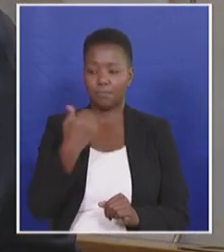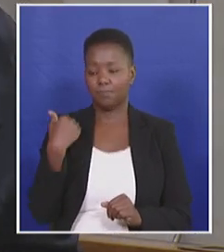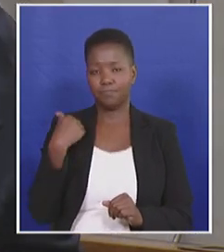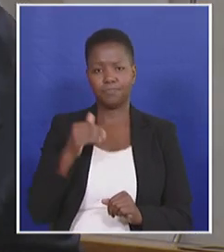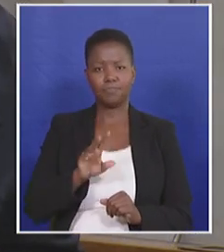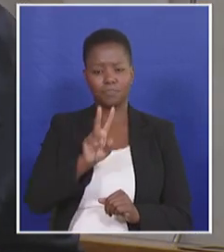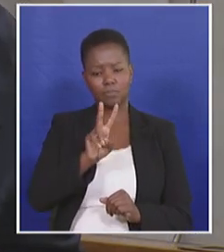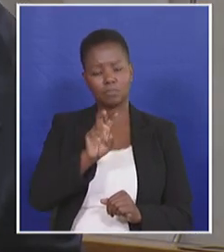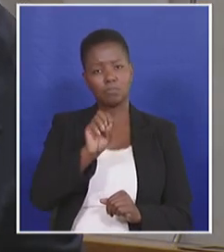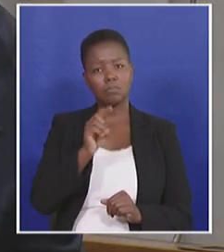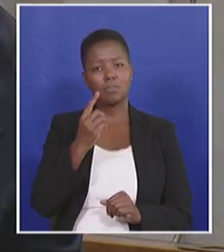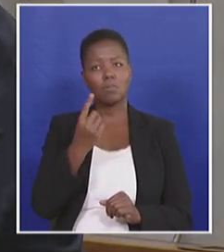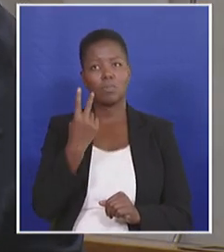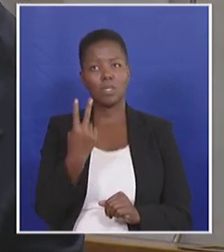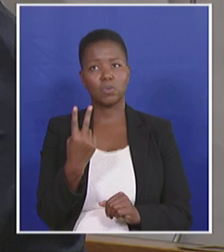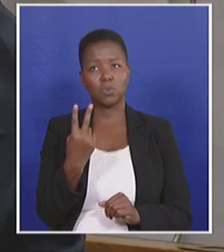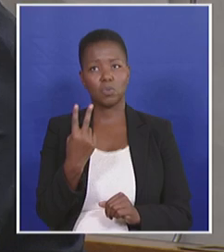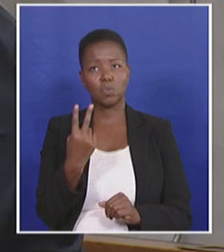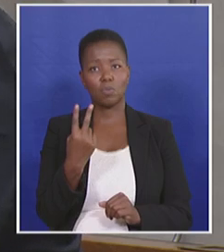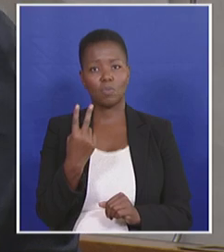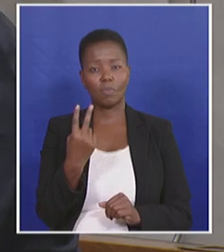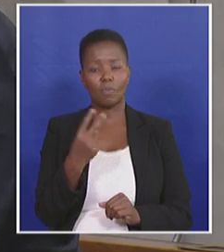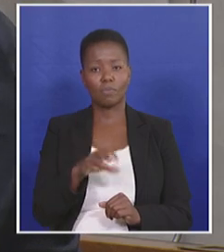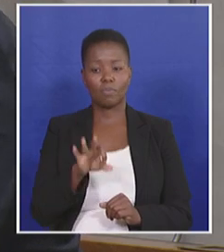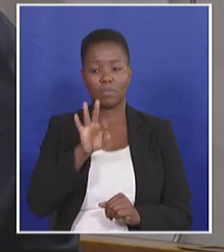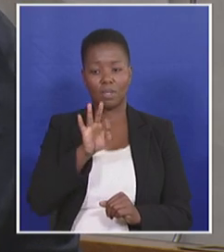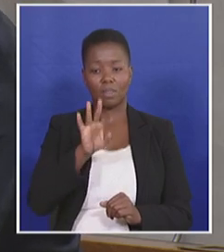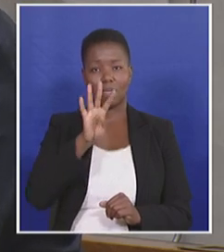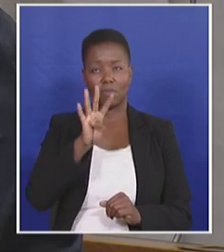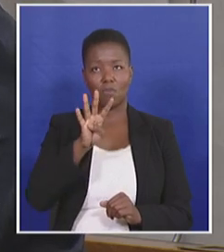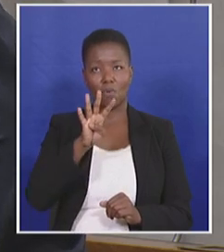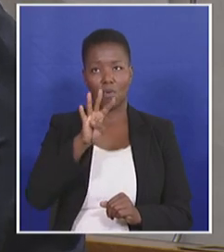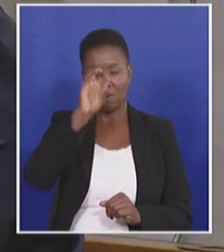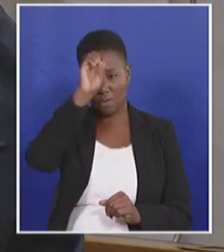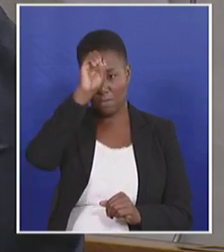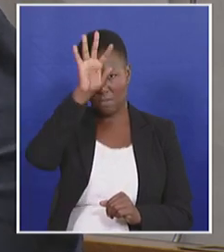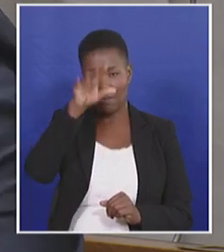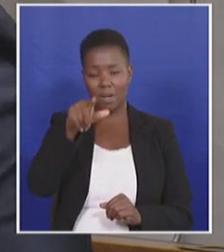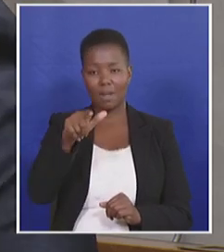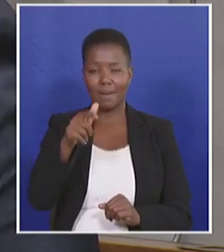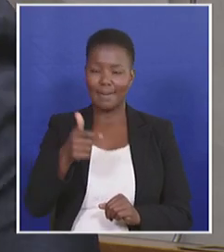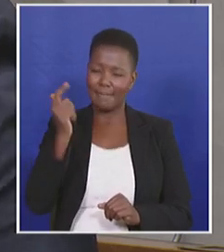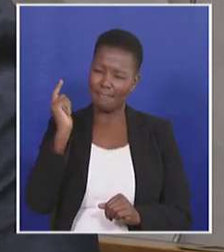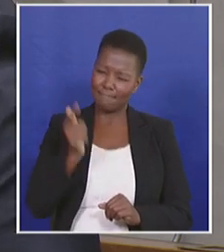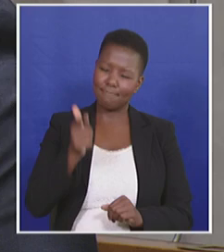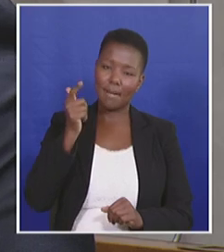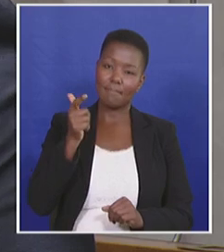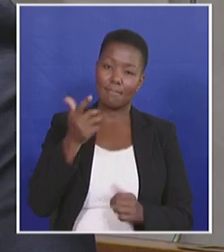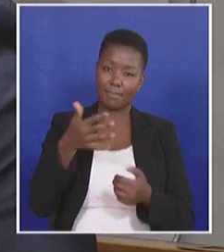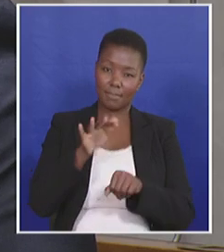2012, 34 striking Lonmin platinum miners were shot dead by police during the